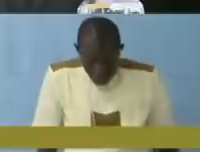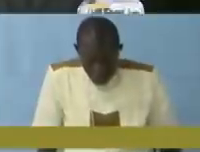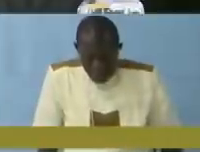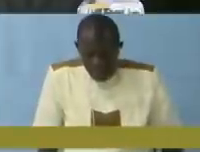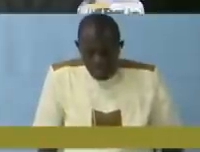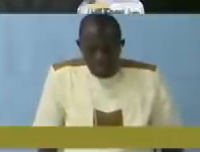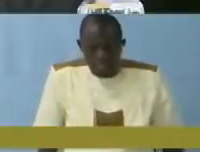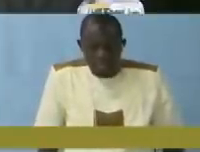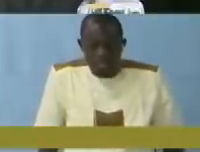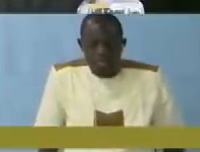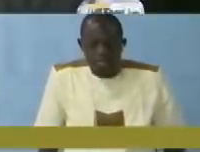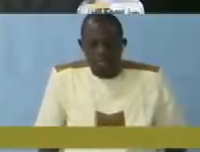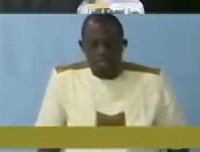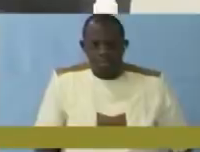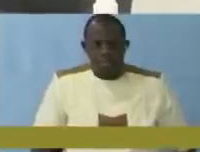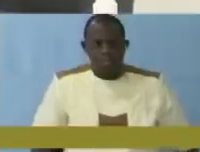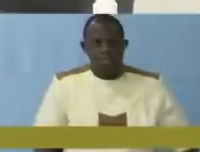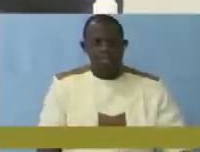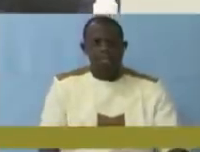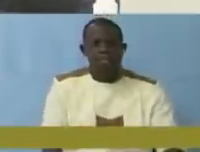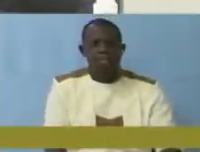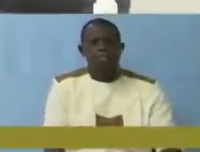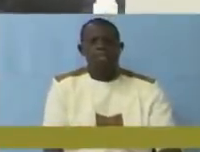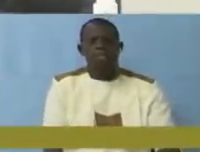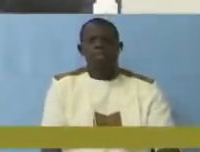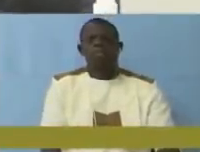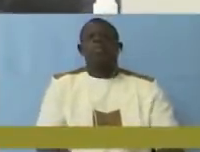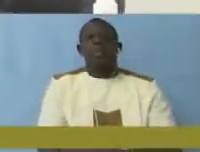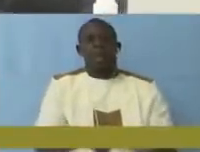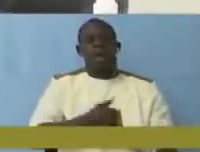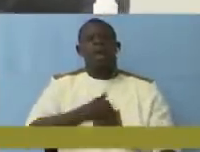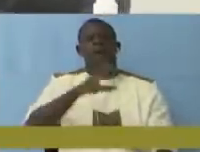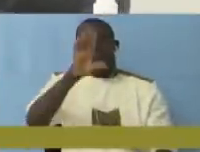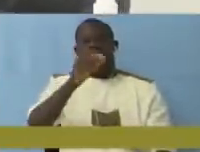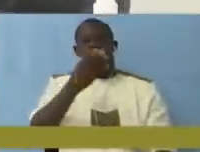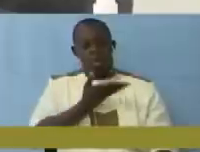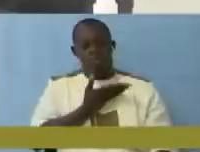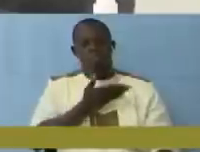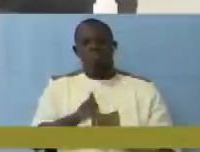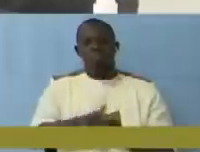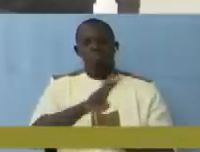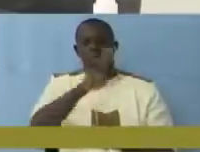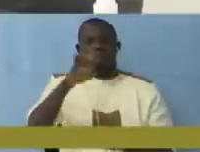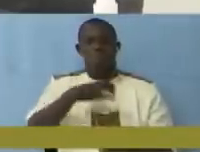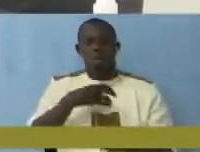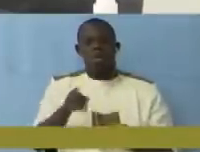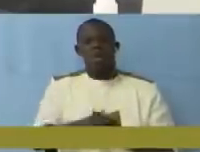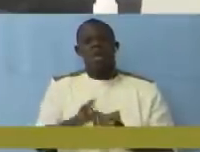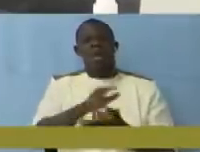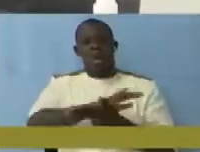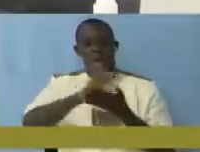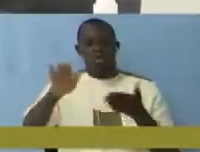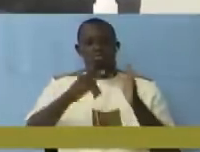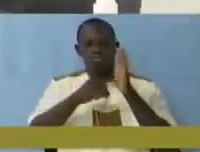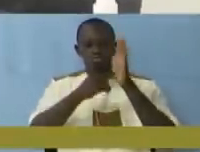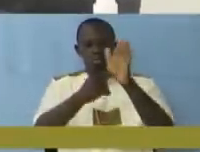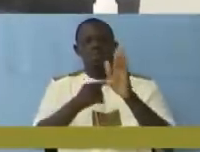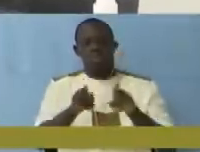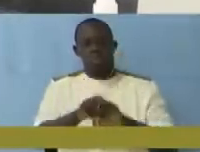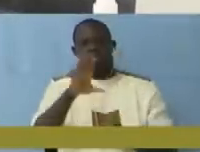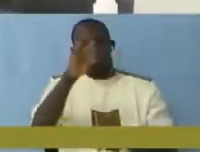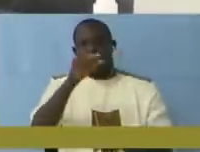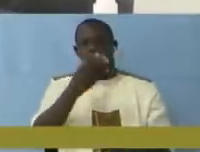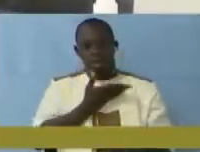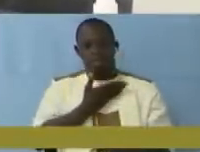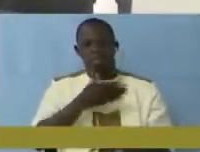cross-cutting issues? And I am doing that elliptically, Mr. Chair. I just don't want to clearly telegraph it, but I am doing